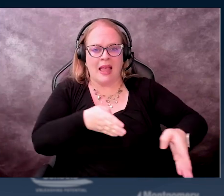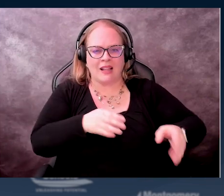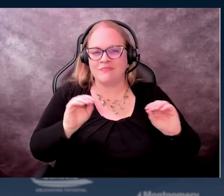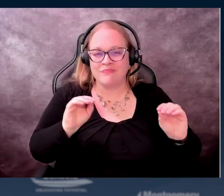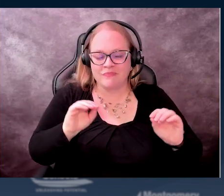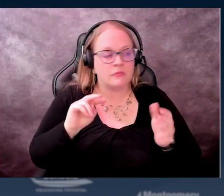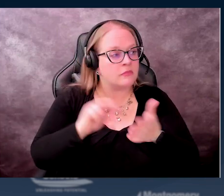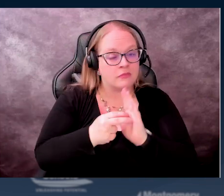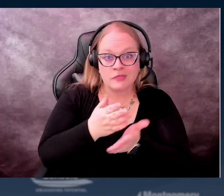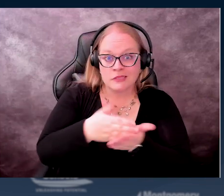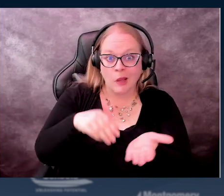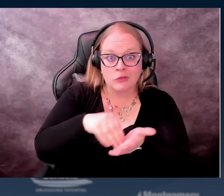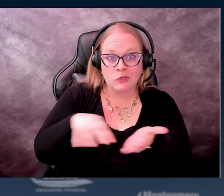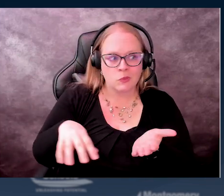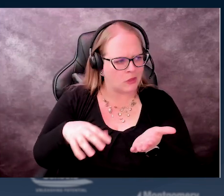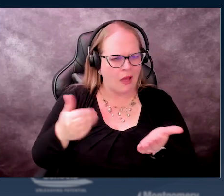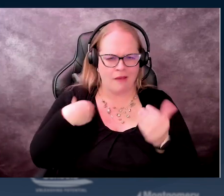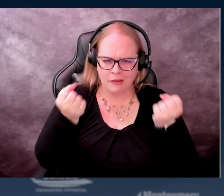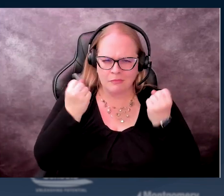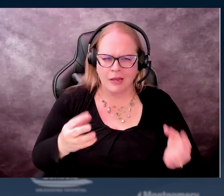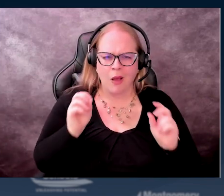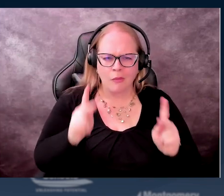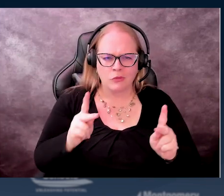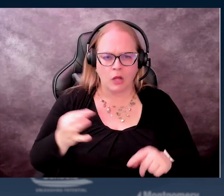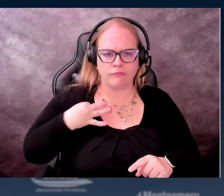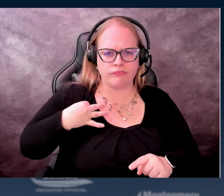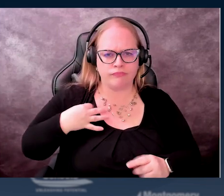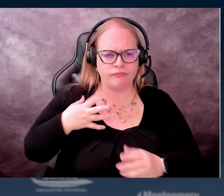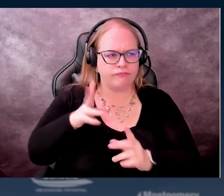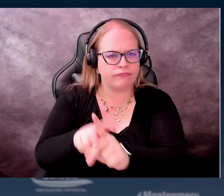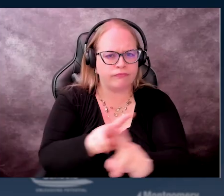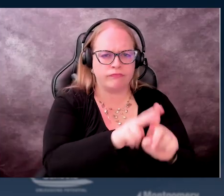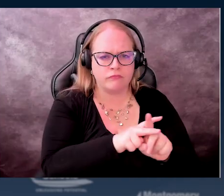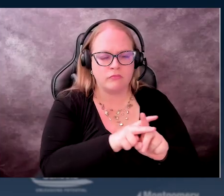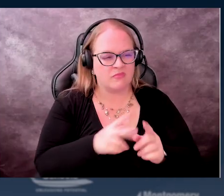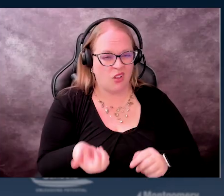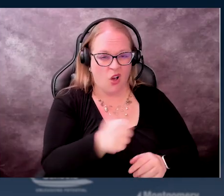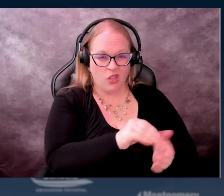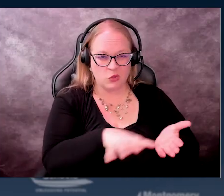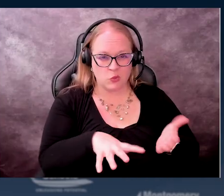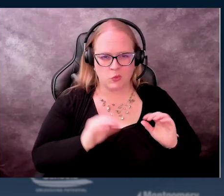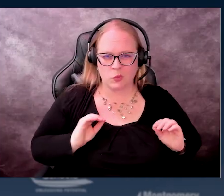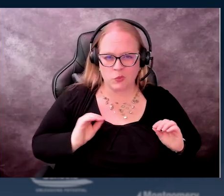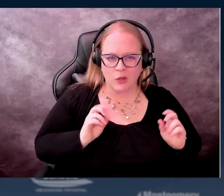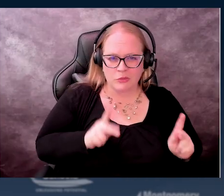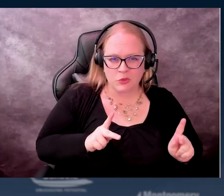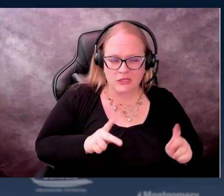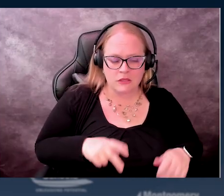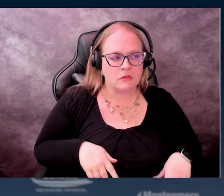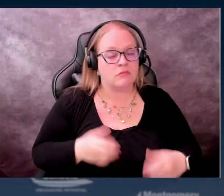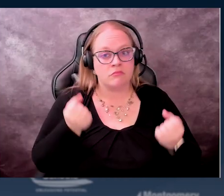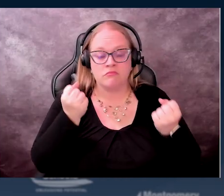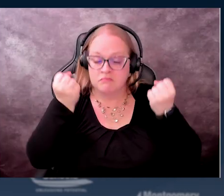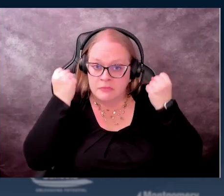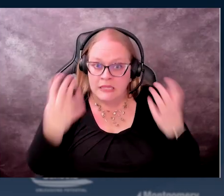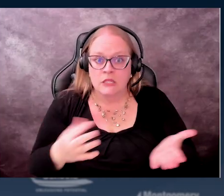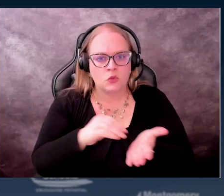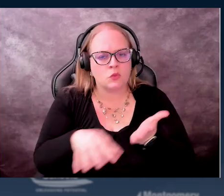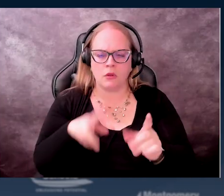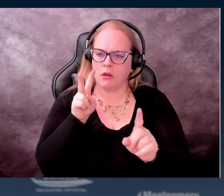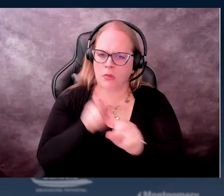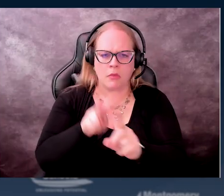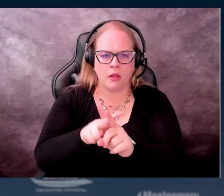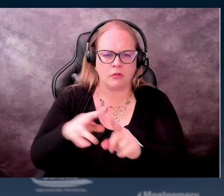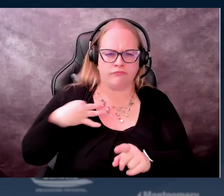to apply and others with almost none. Thousands of students apply every year, but too many end up on wait lists